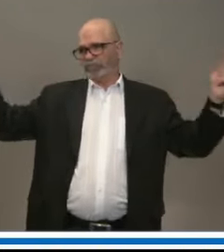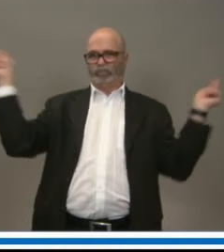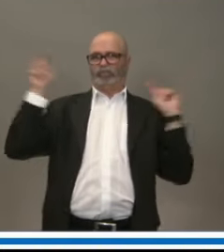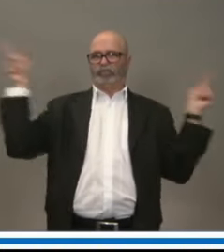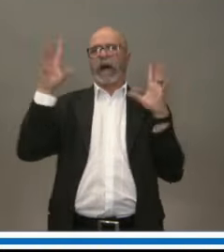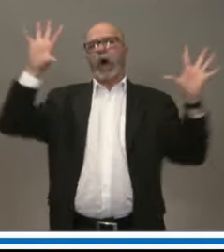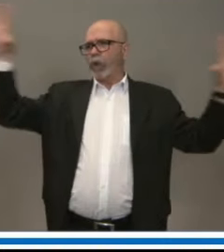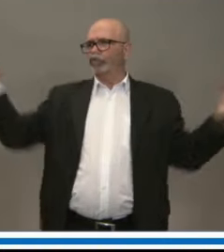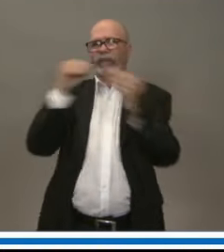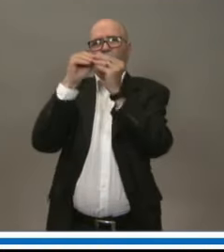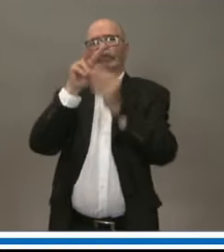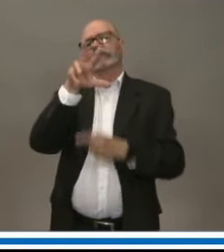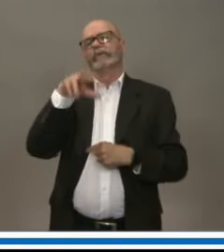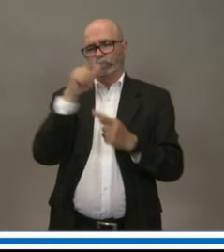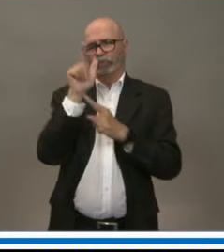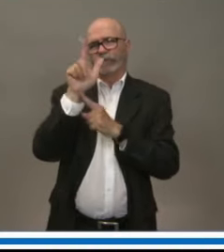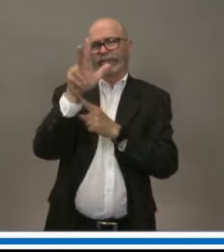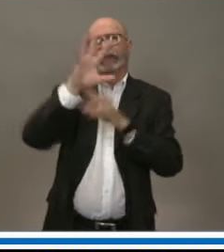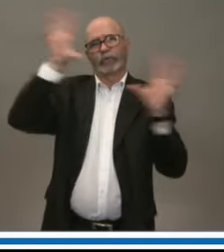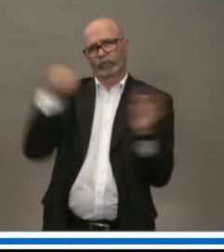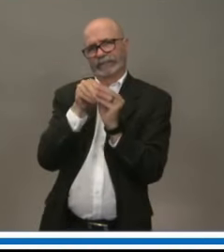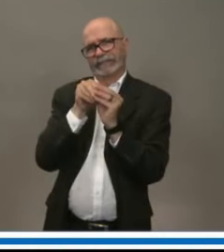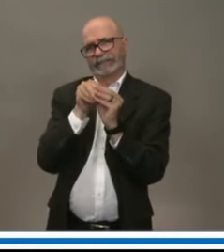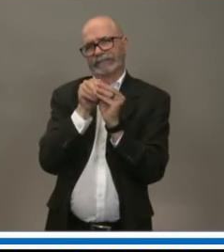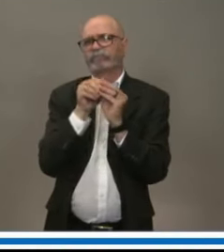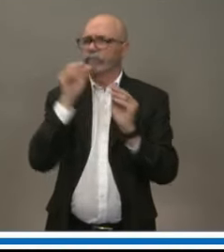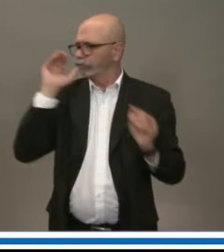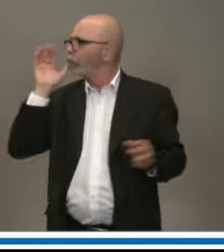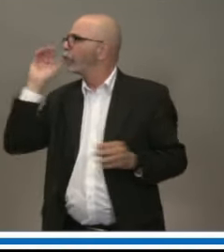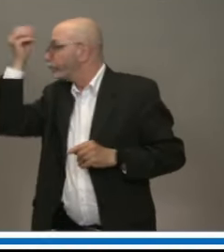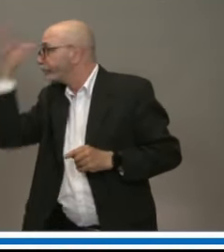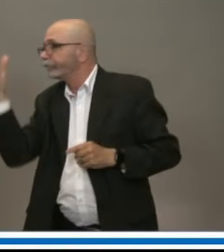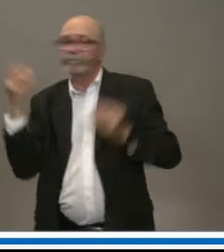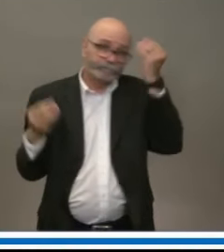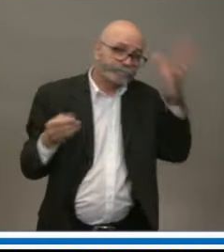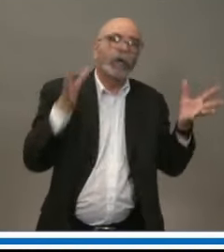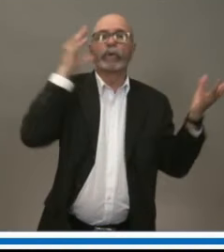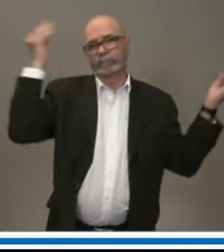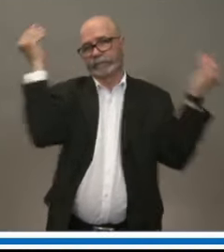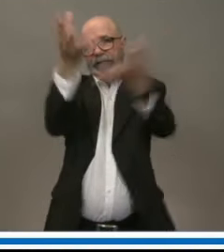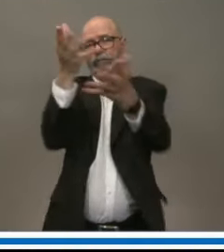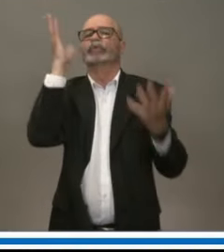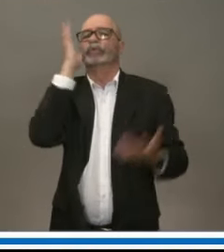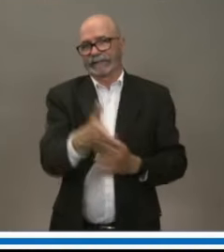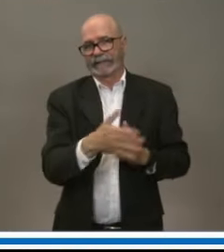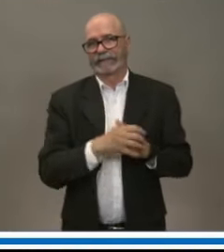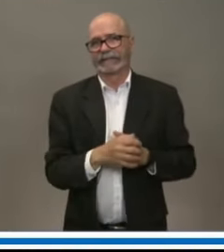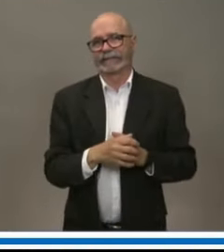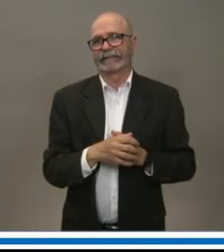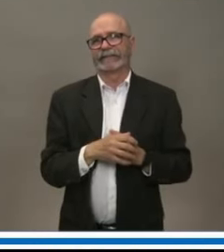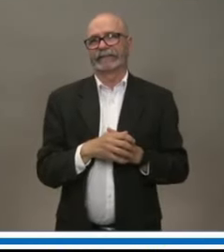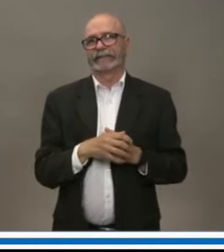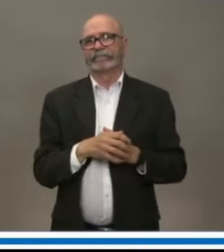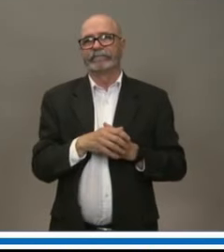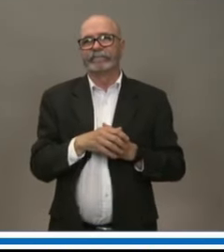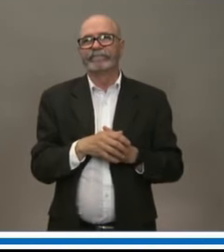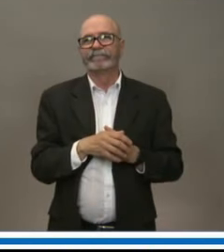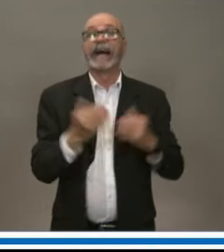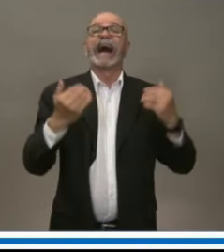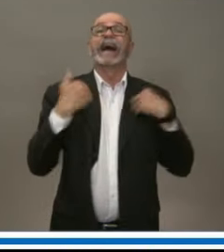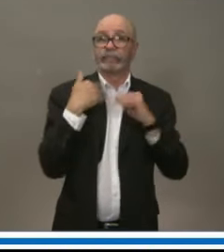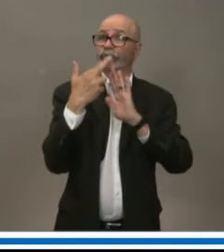areas, long-term care as well as home care. And we're just like we've developed protocols and now a directive